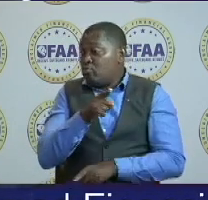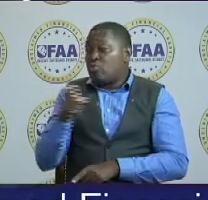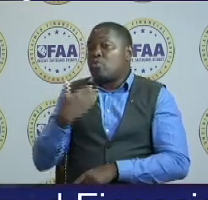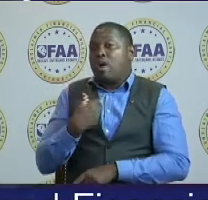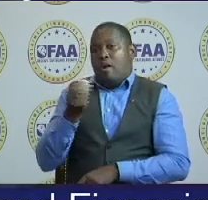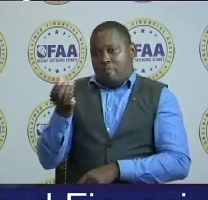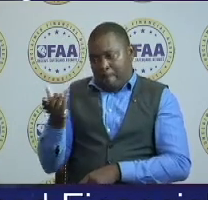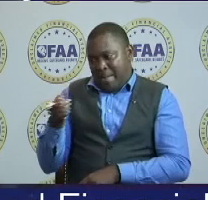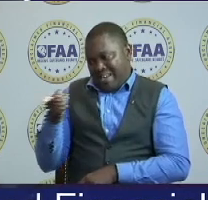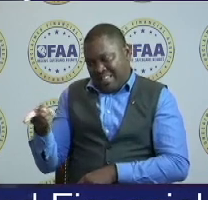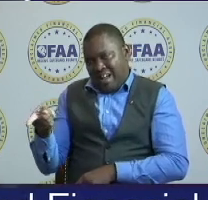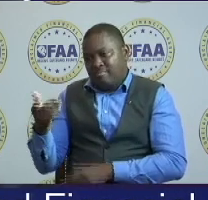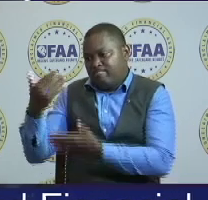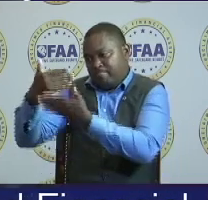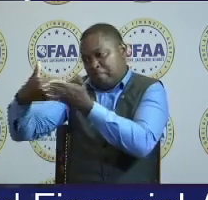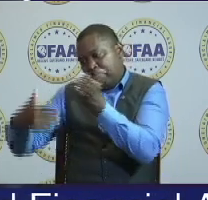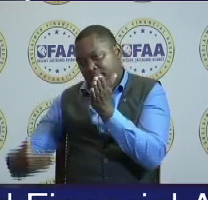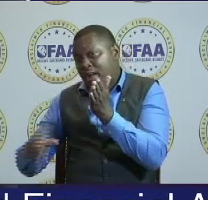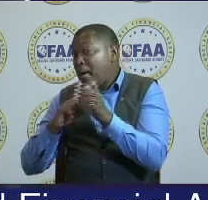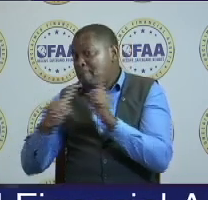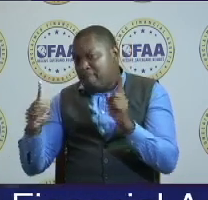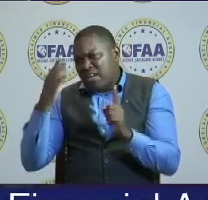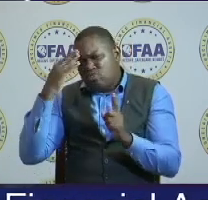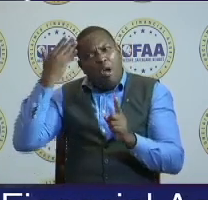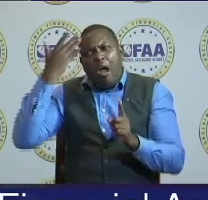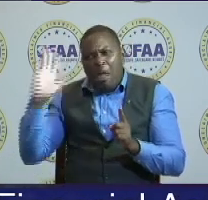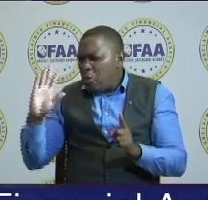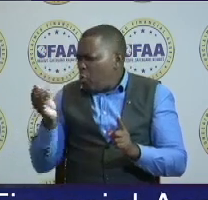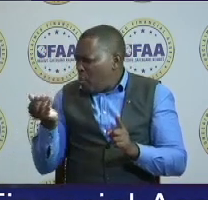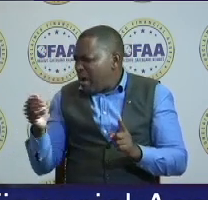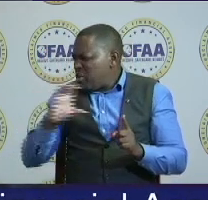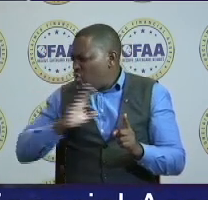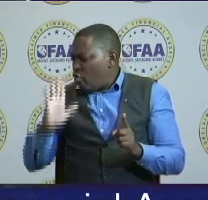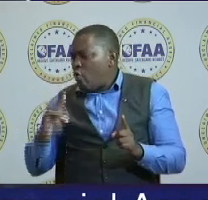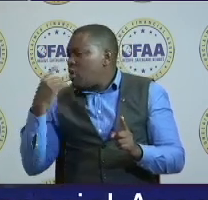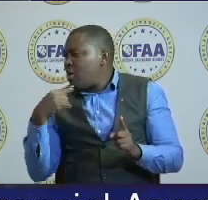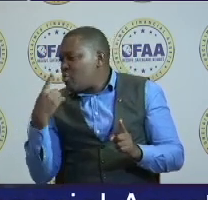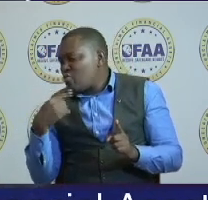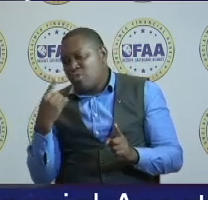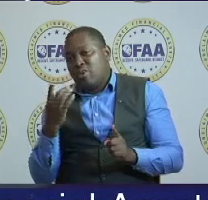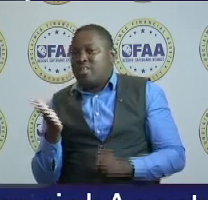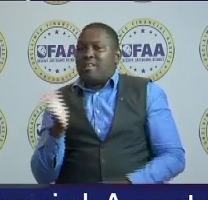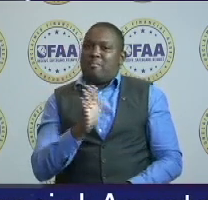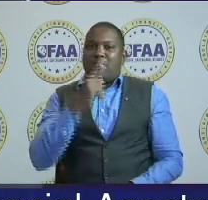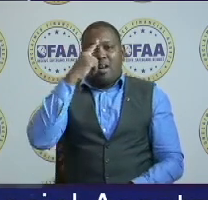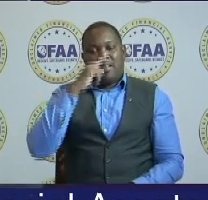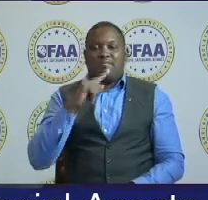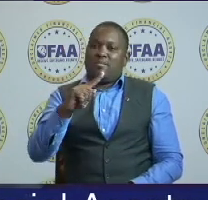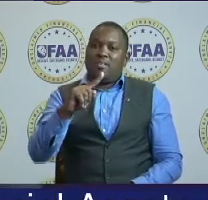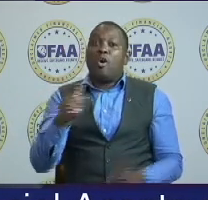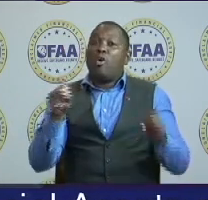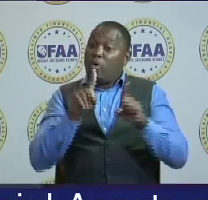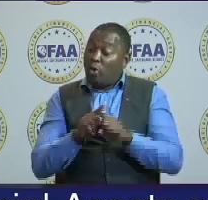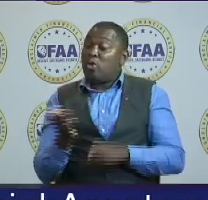records, but you are not able to actually tell with certainty whose it is, then you can refer to that policy or refer to the authority, and you'll be assisted